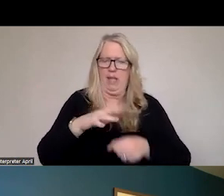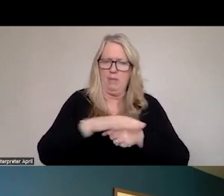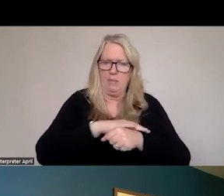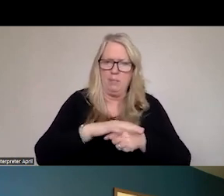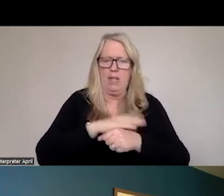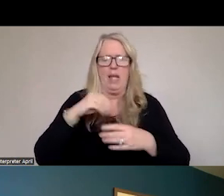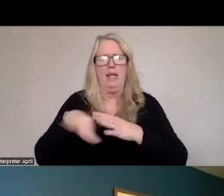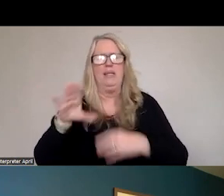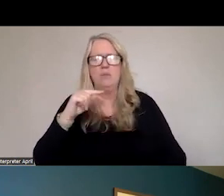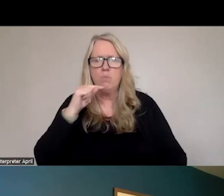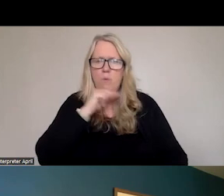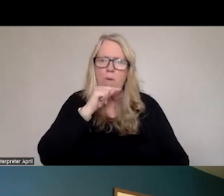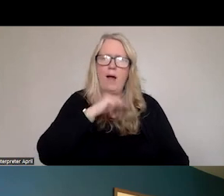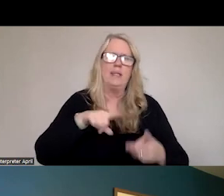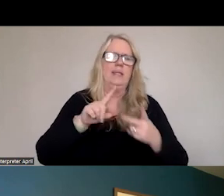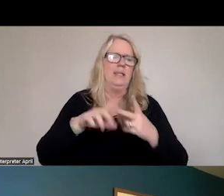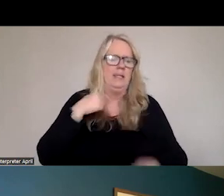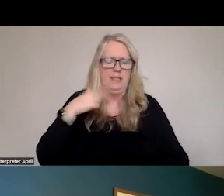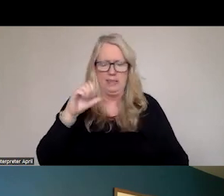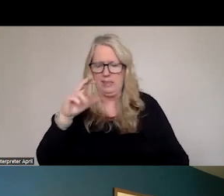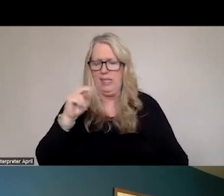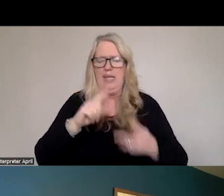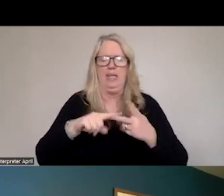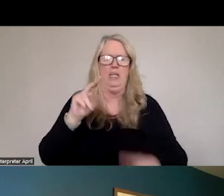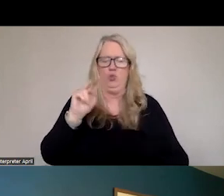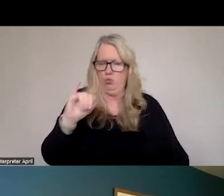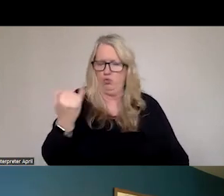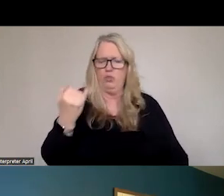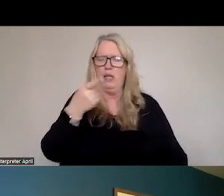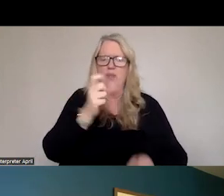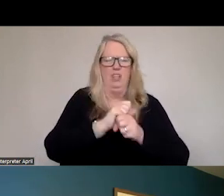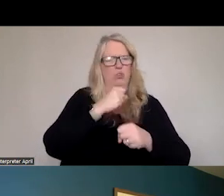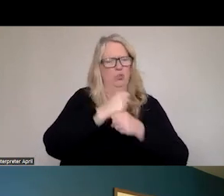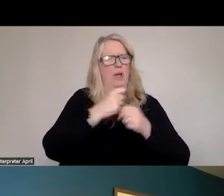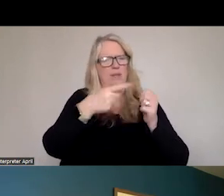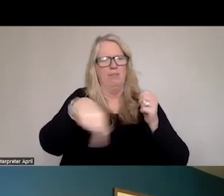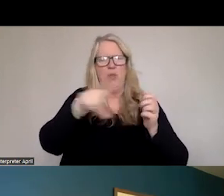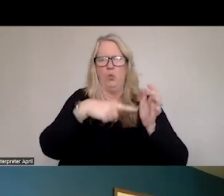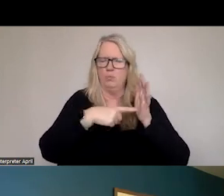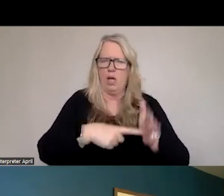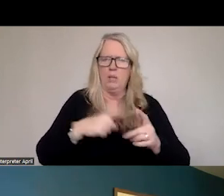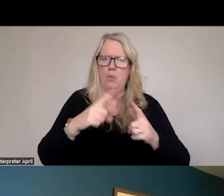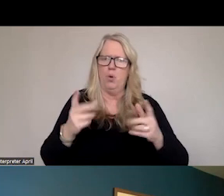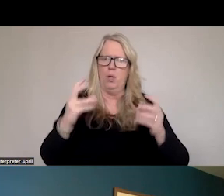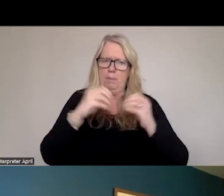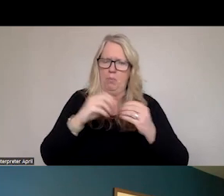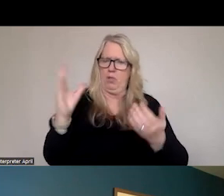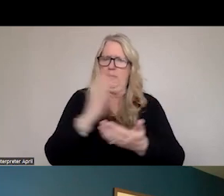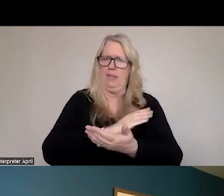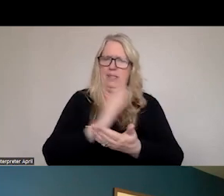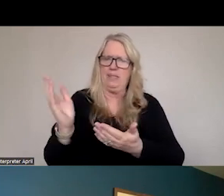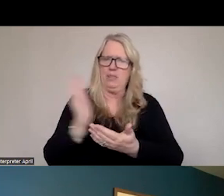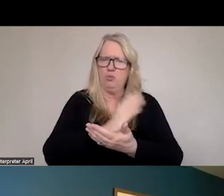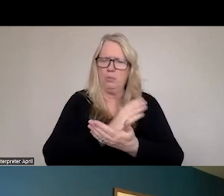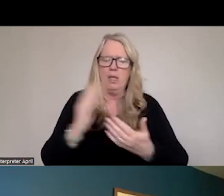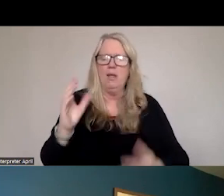and Connecticut and New Jersey use their system of care grants to create these models and enhanced continuums.